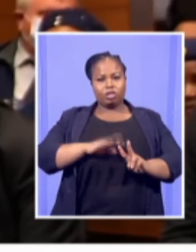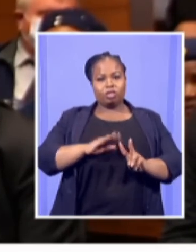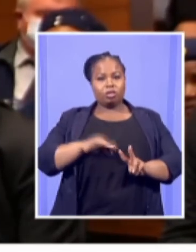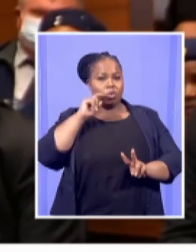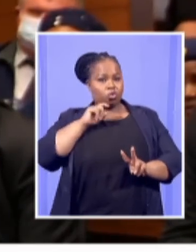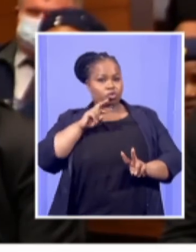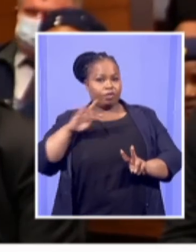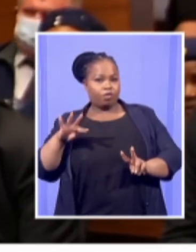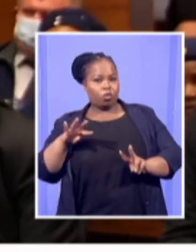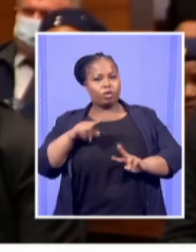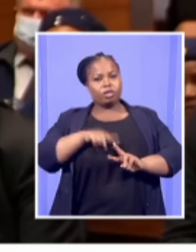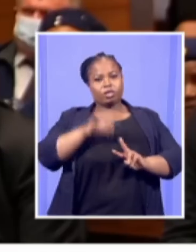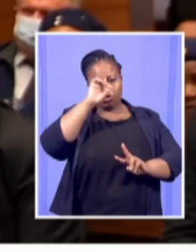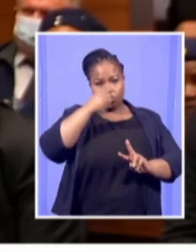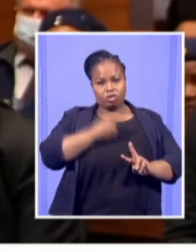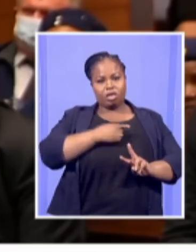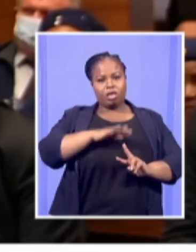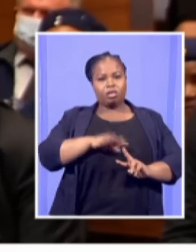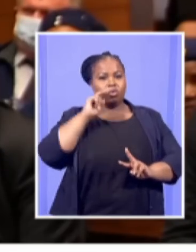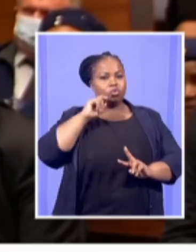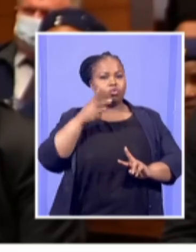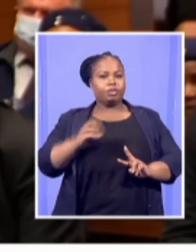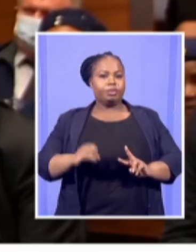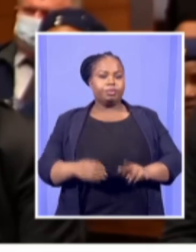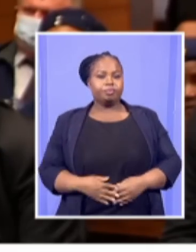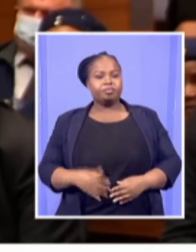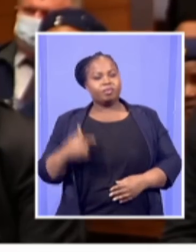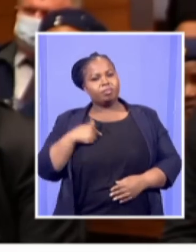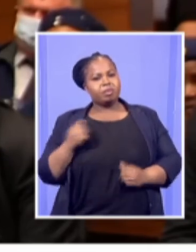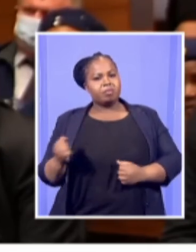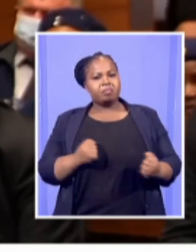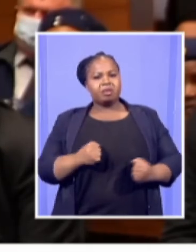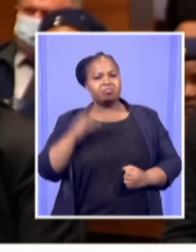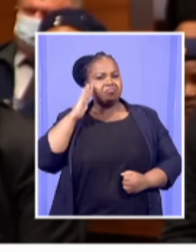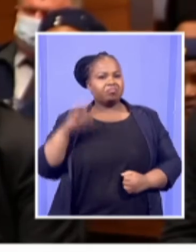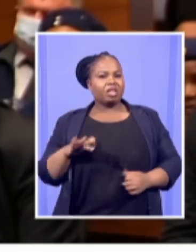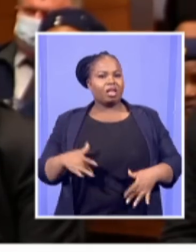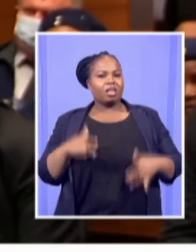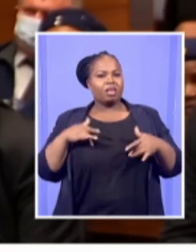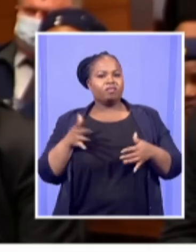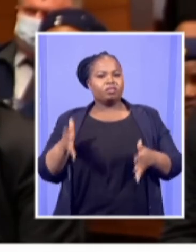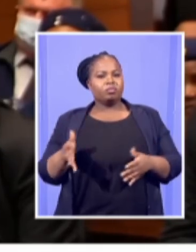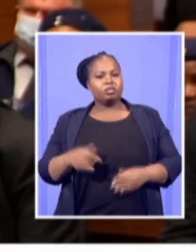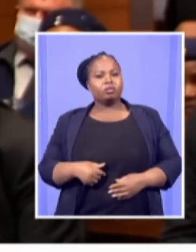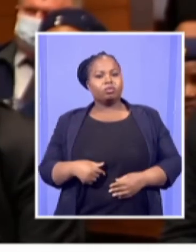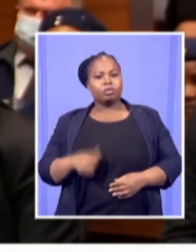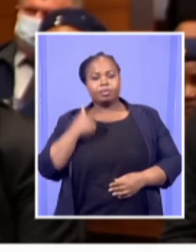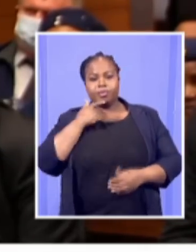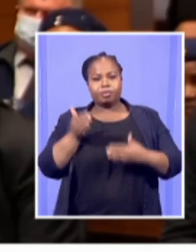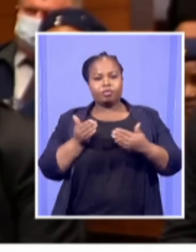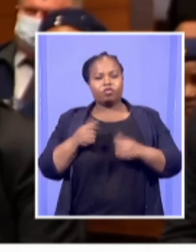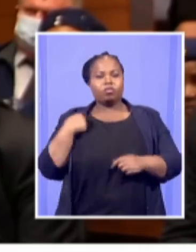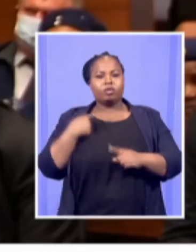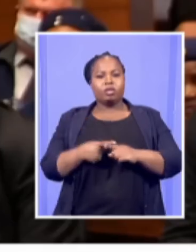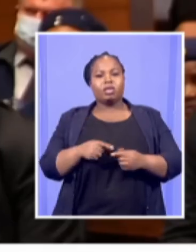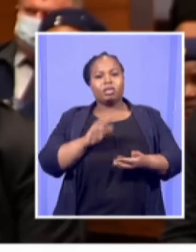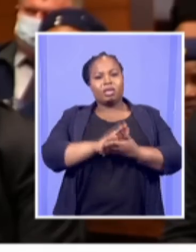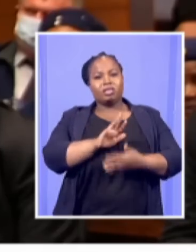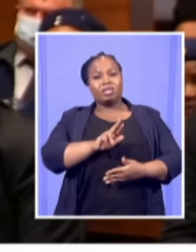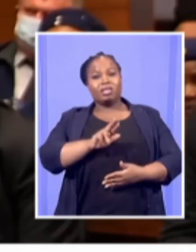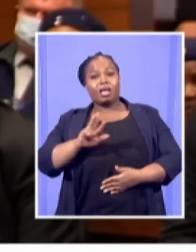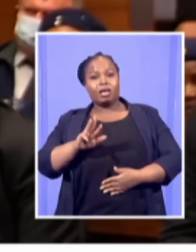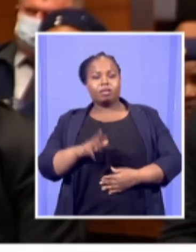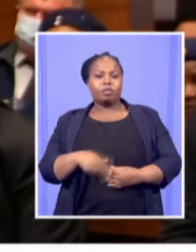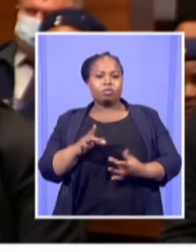24 years old and a daughter who is 20 years old. I have been permanently resident within this court's jurisdiction since 1989, with the